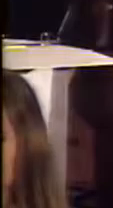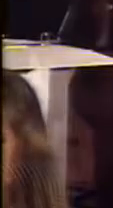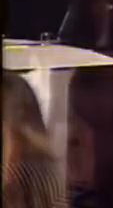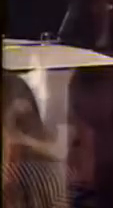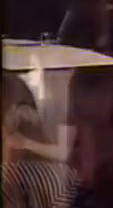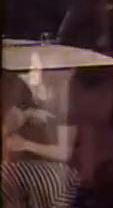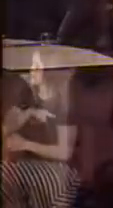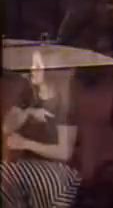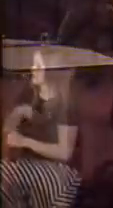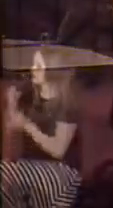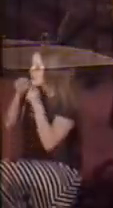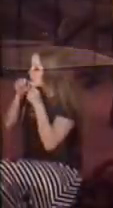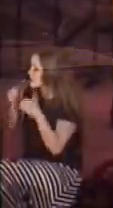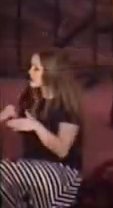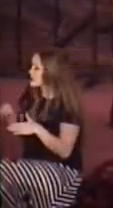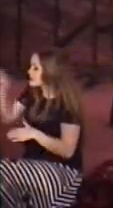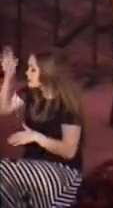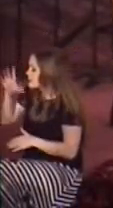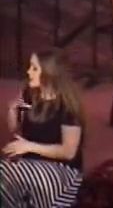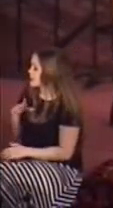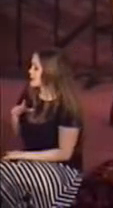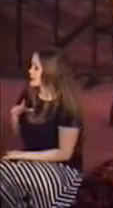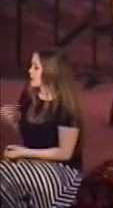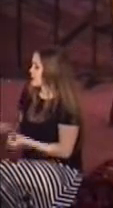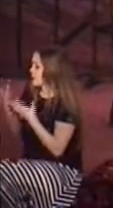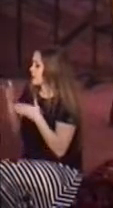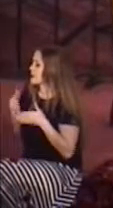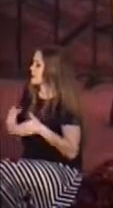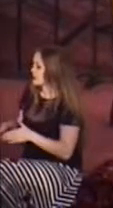And He would bless mankind in so many ways.